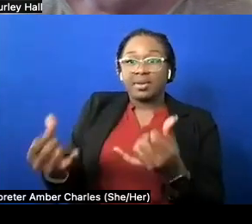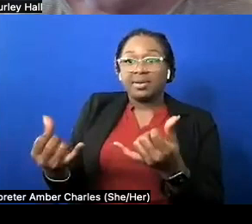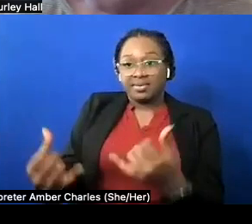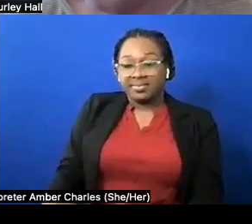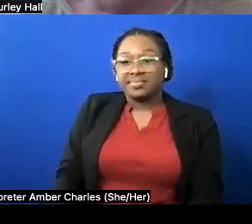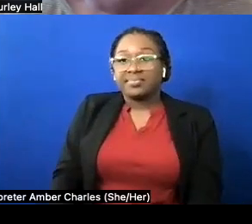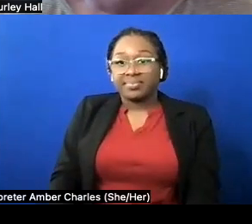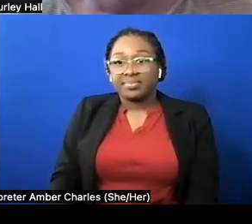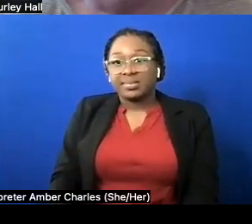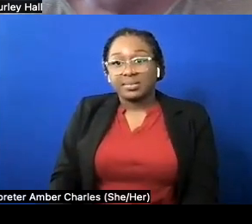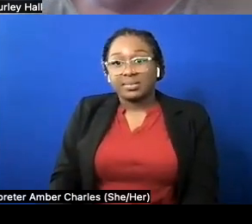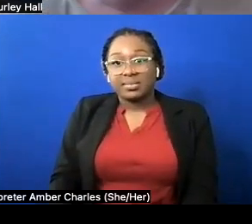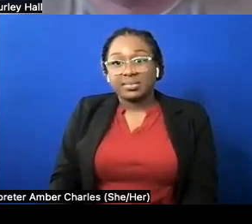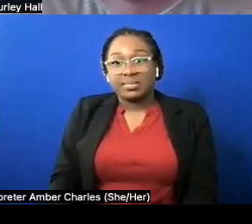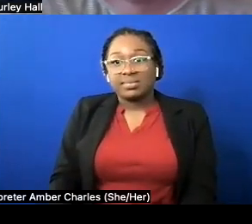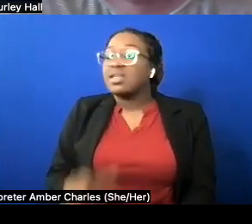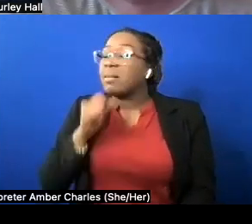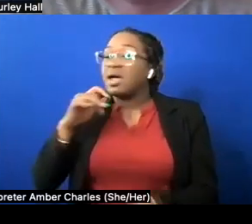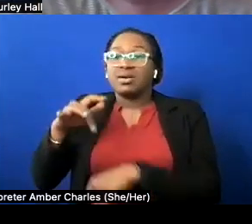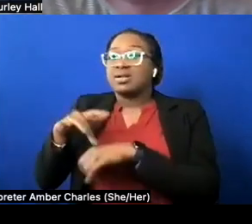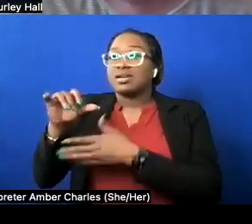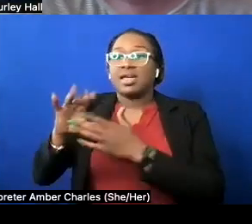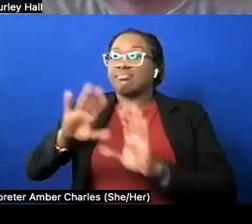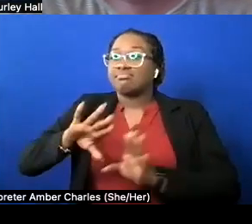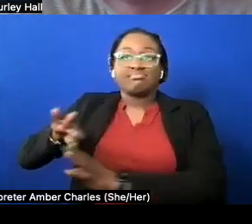no, I'm not even gonna touch on that, but